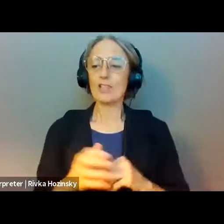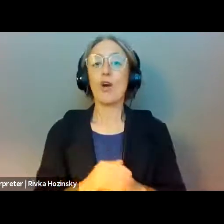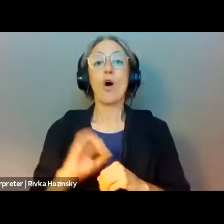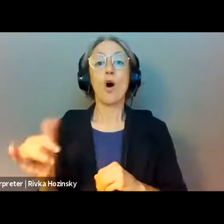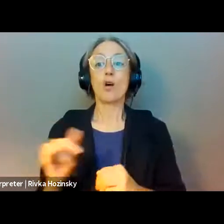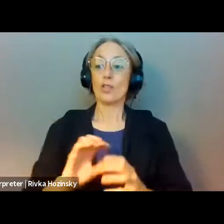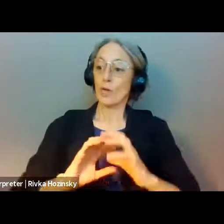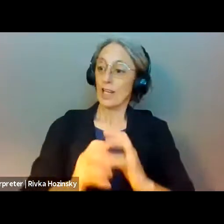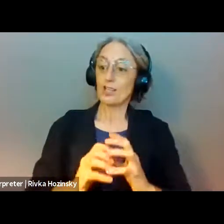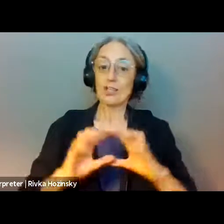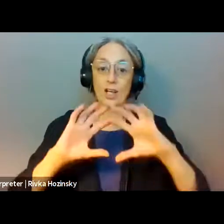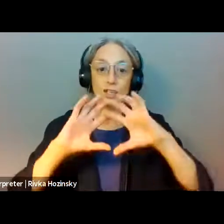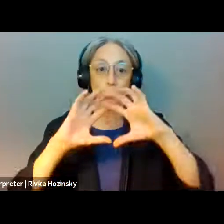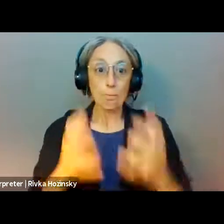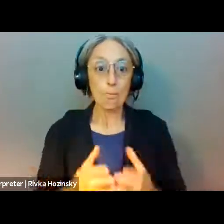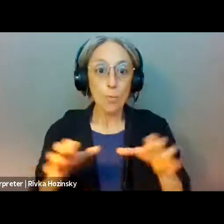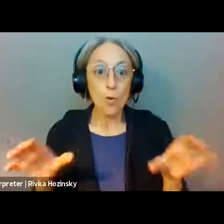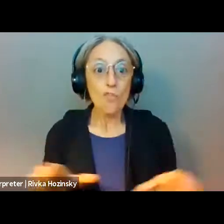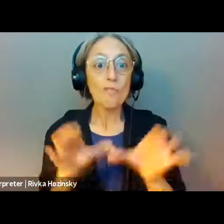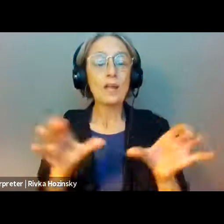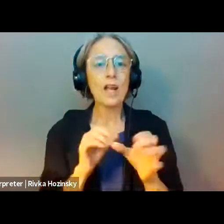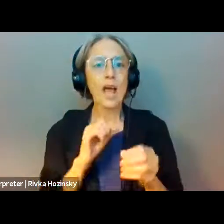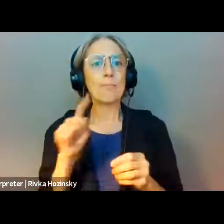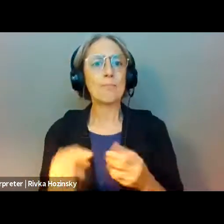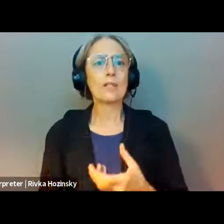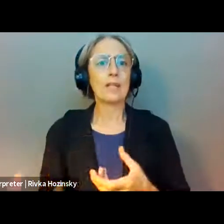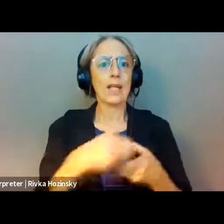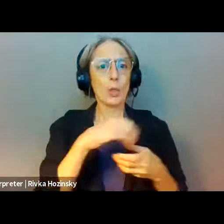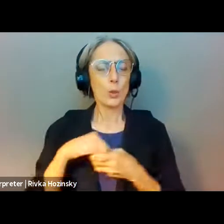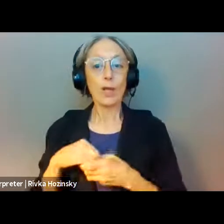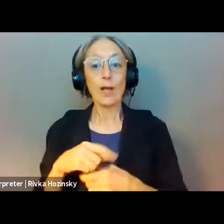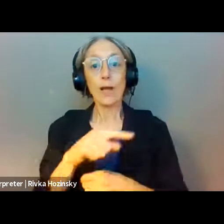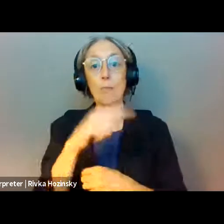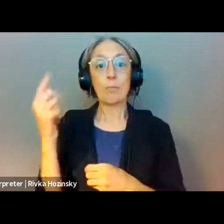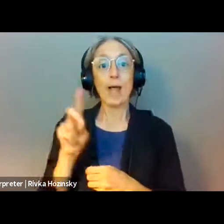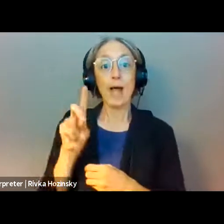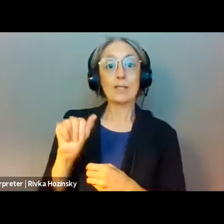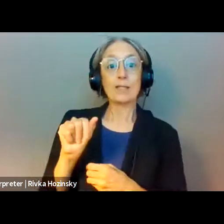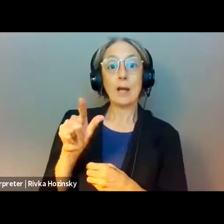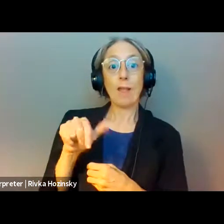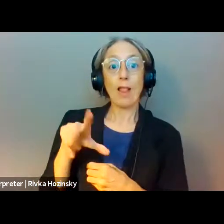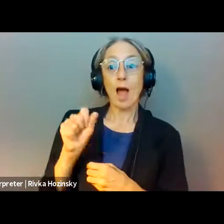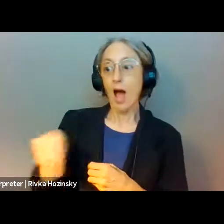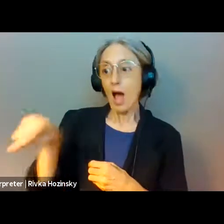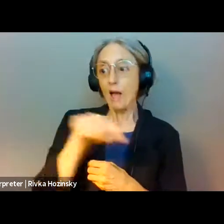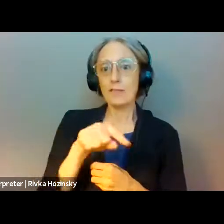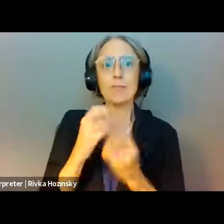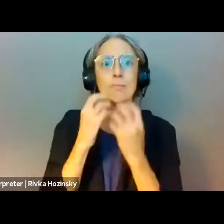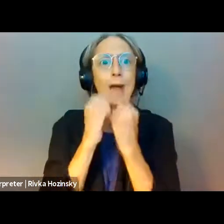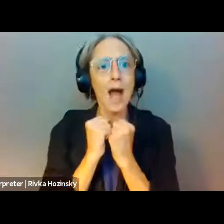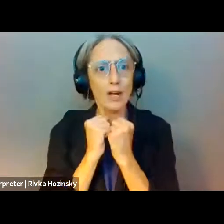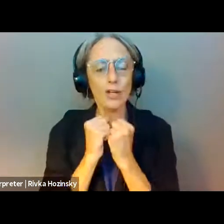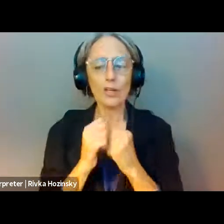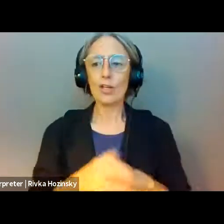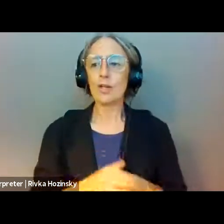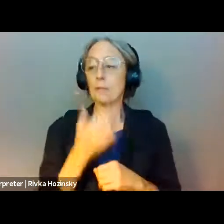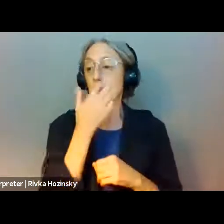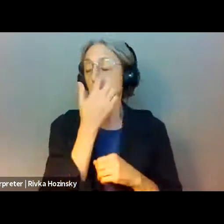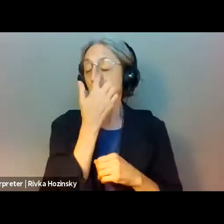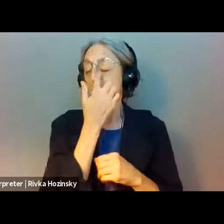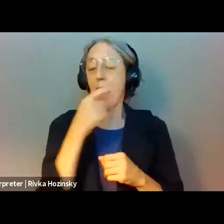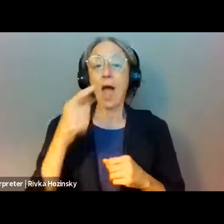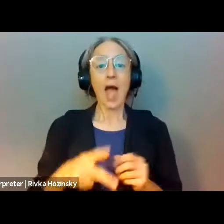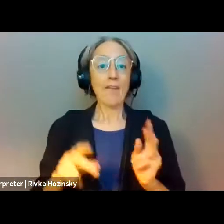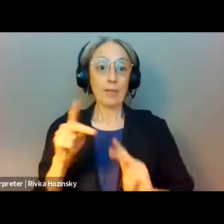inclusive movement. We must affirm that Black disabled lives matter. When nearly half of those murdered by police have a